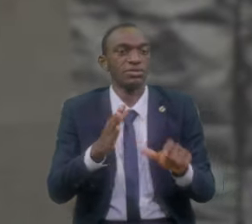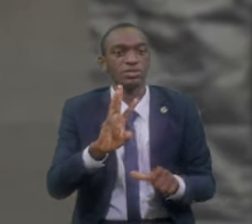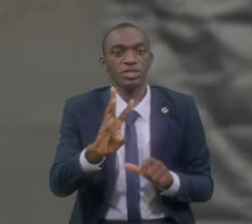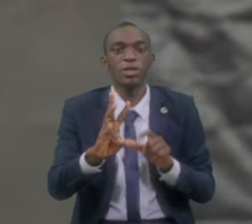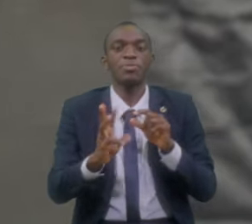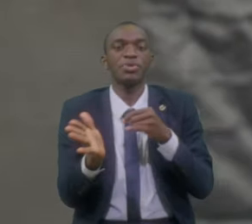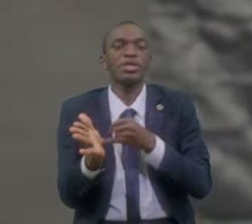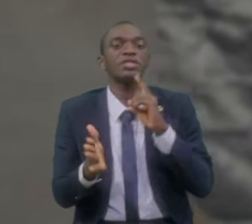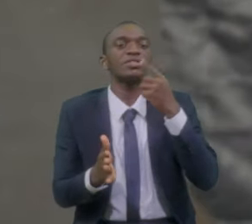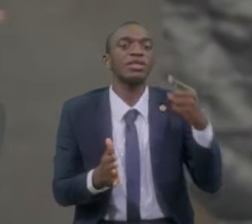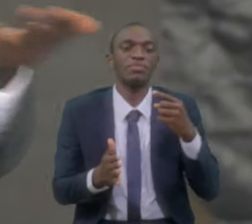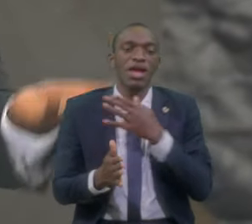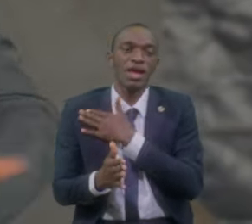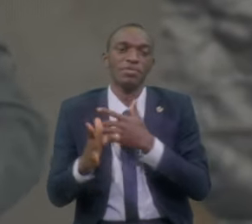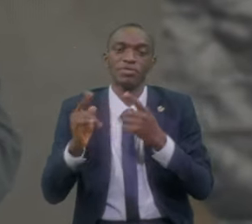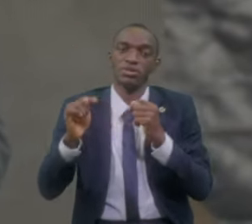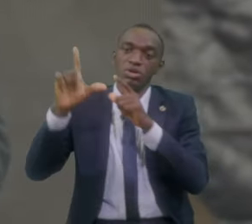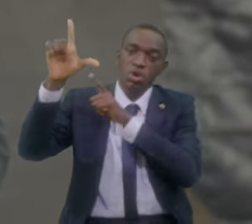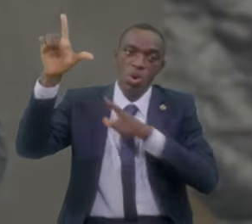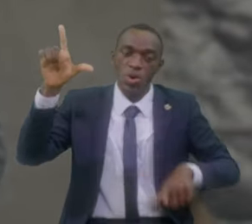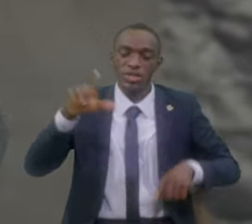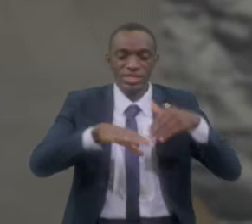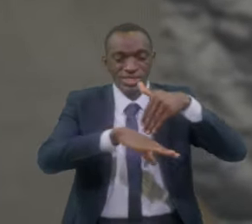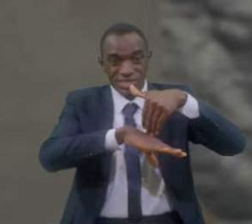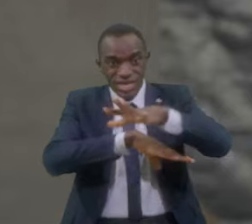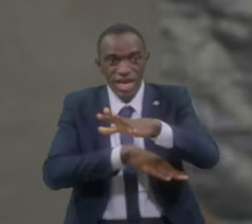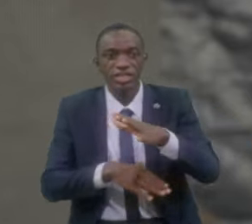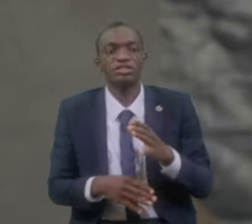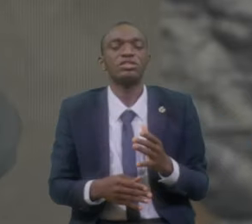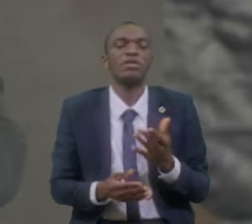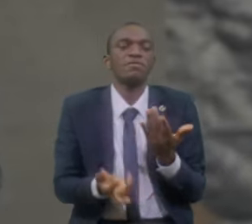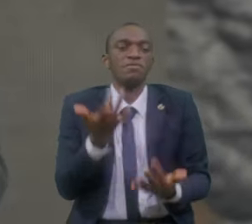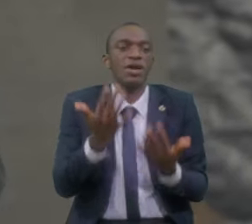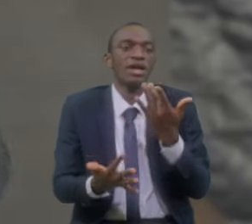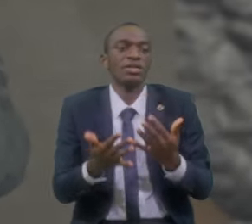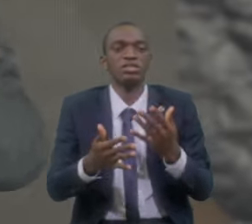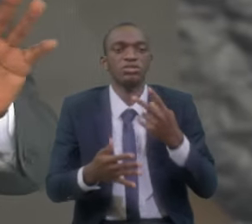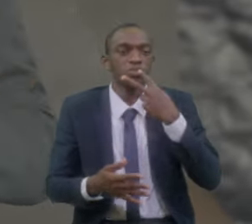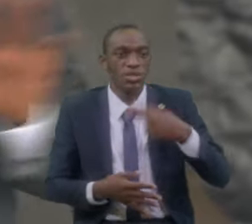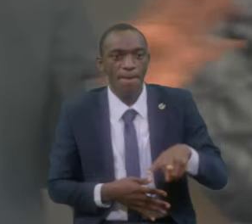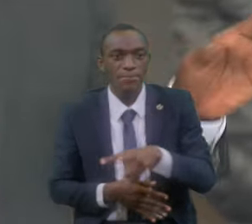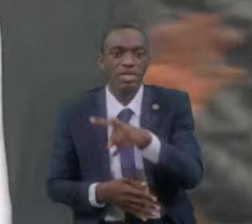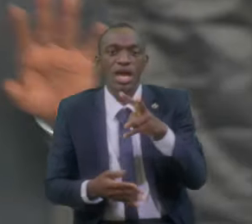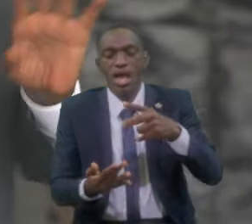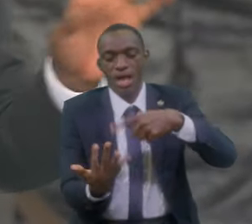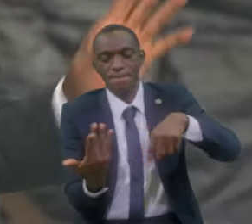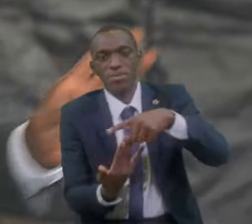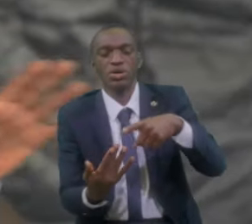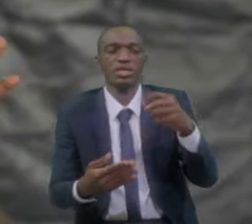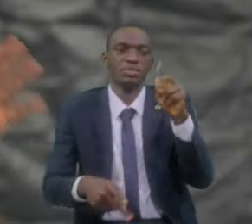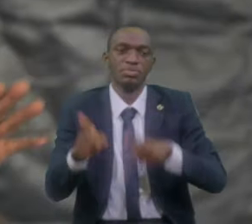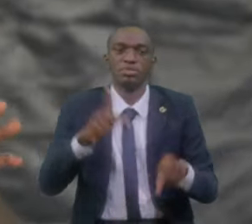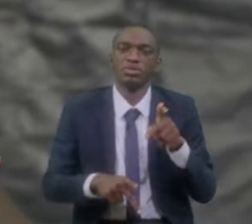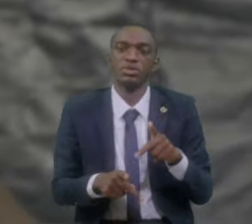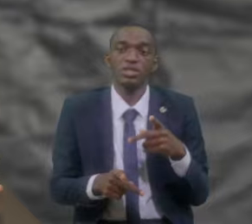the Lord sent fiery serpents among the people. And the serpents had been there all